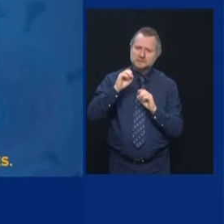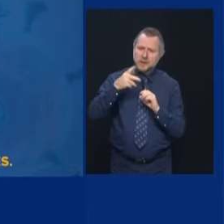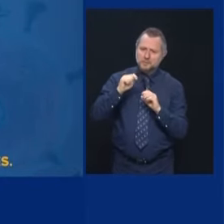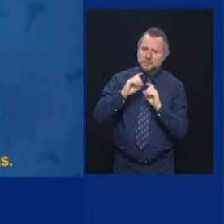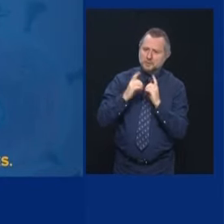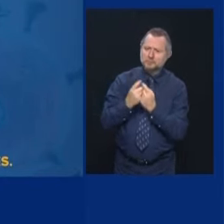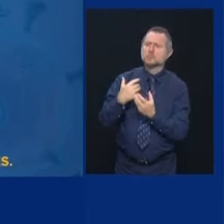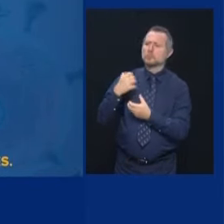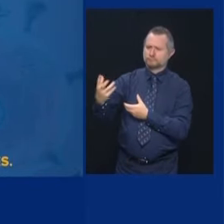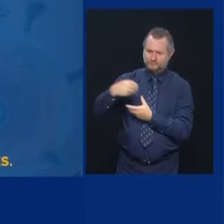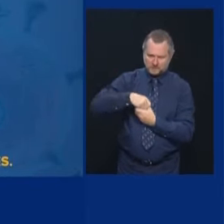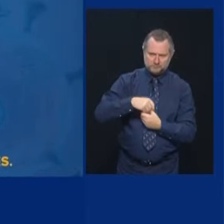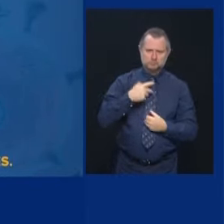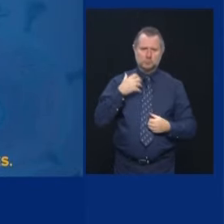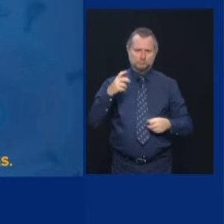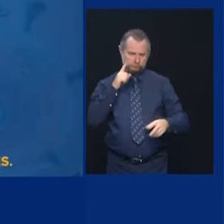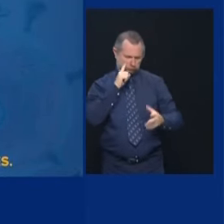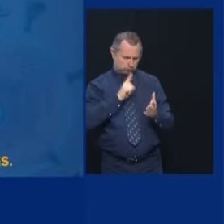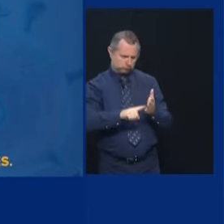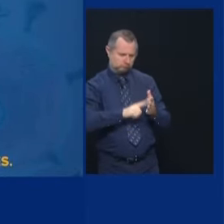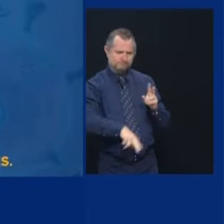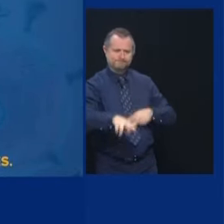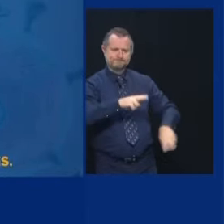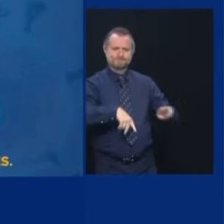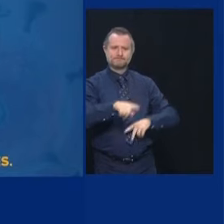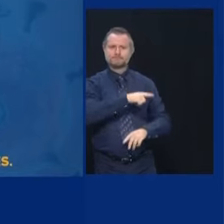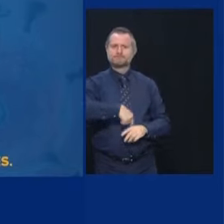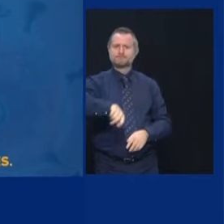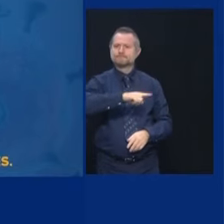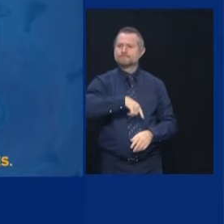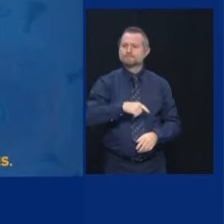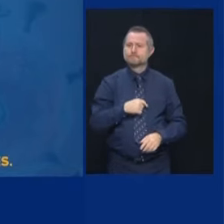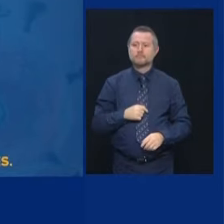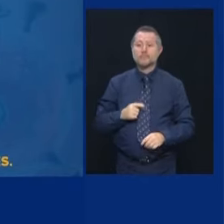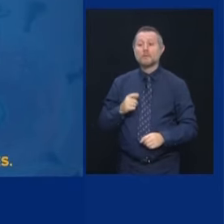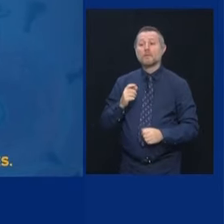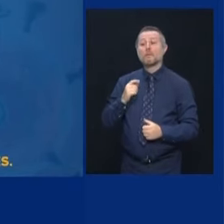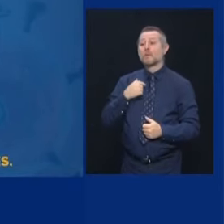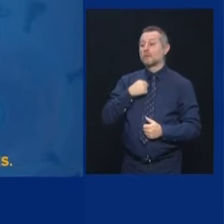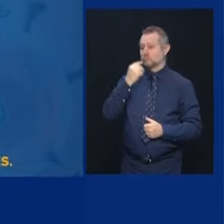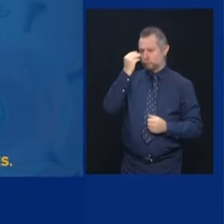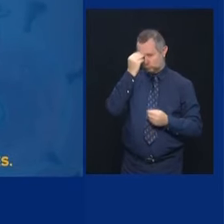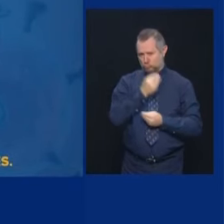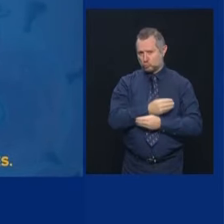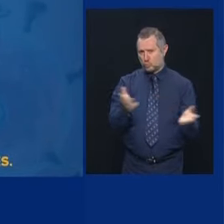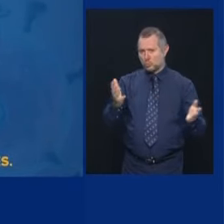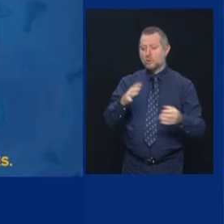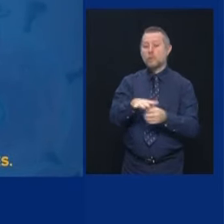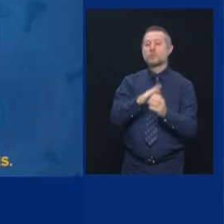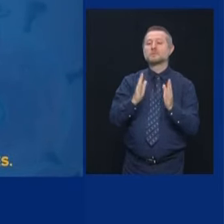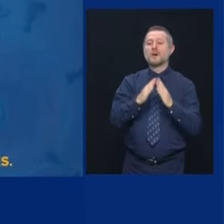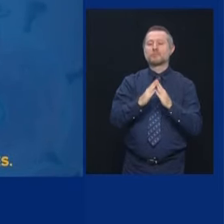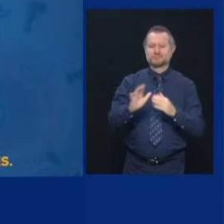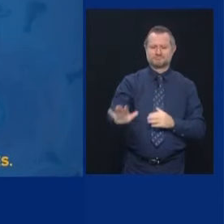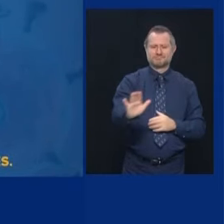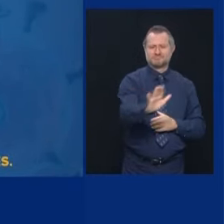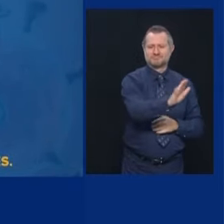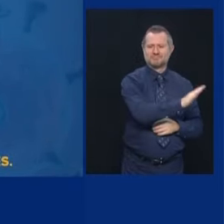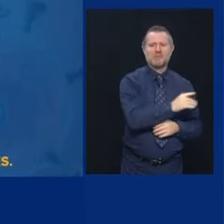officials. I said from day one to the local officials, I understand this is all tough